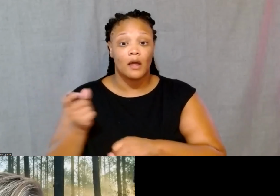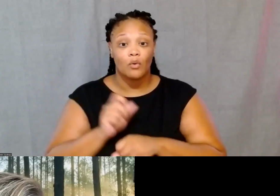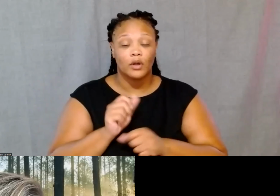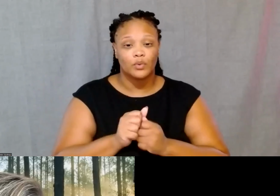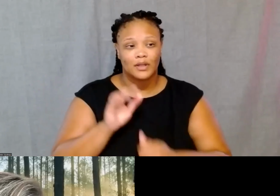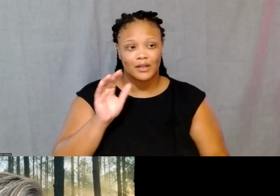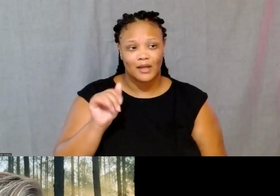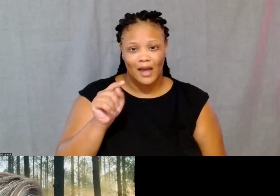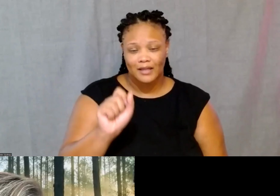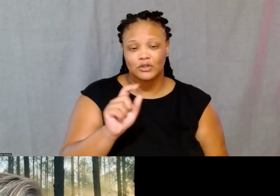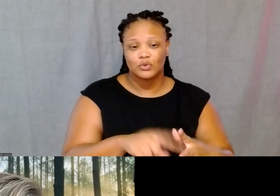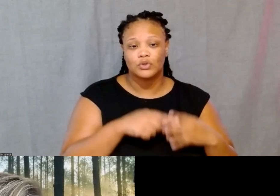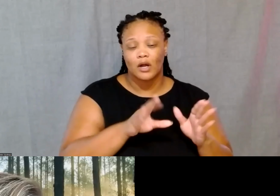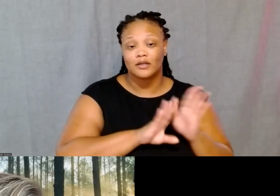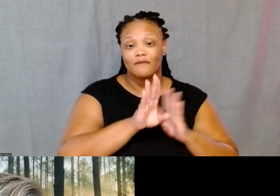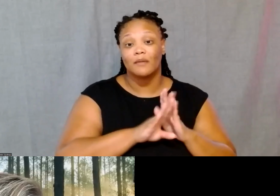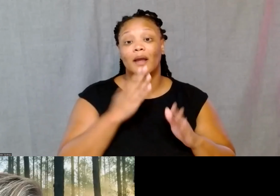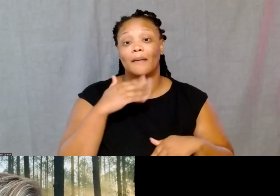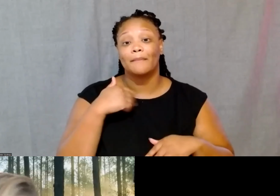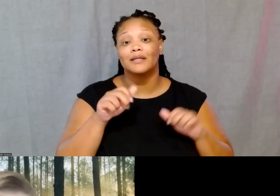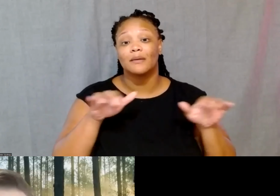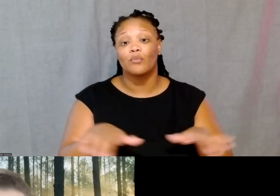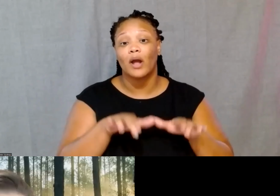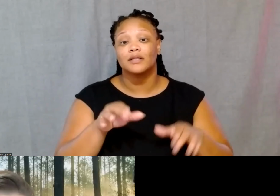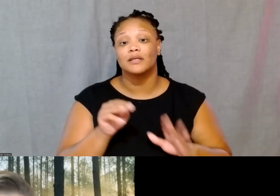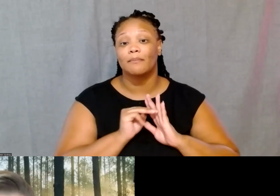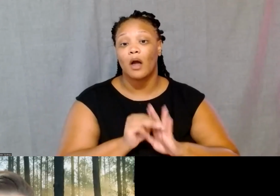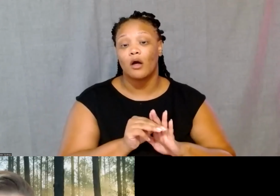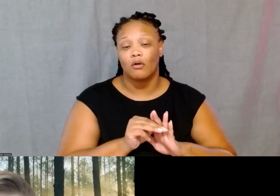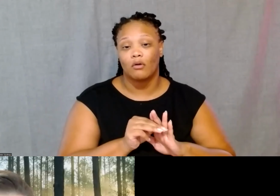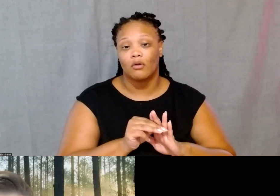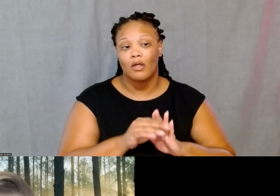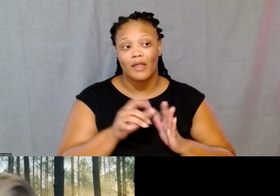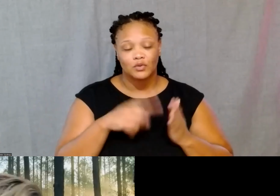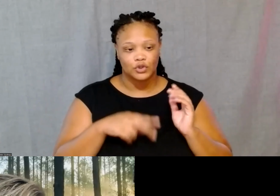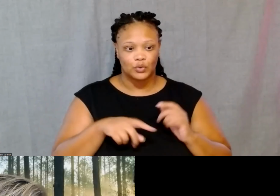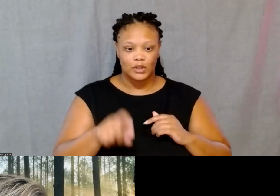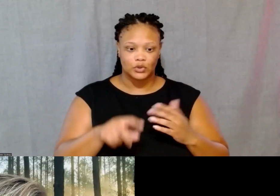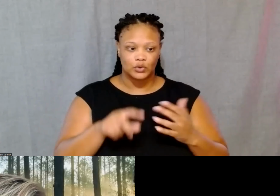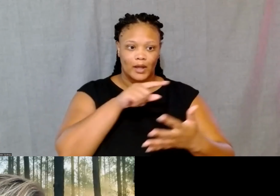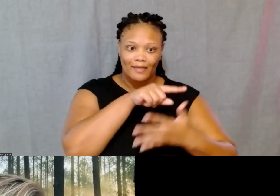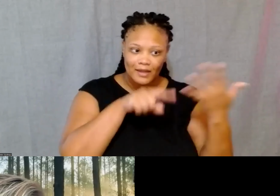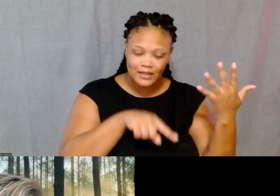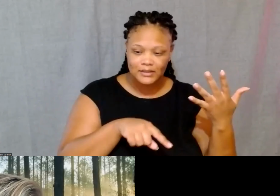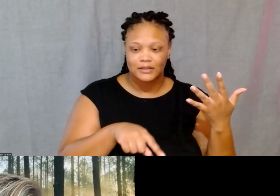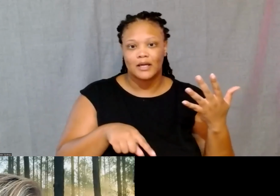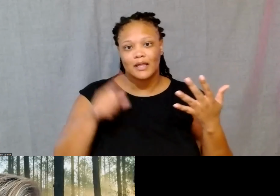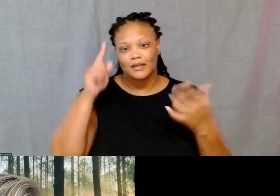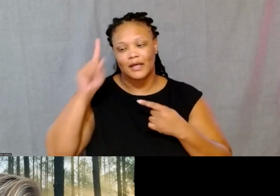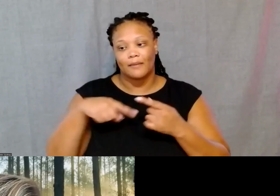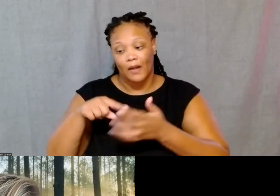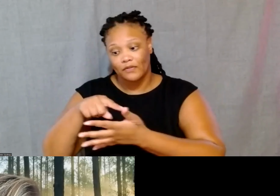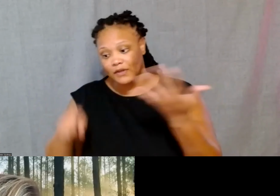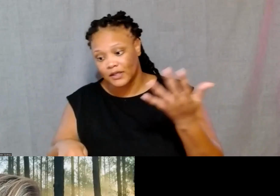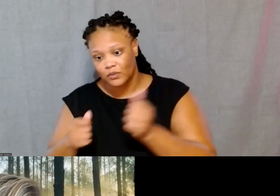start developing sort of this best practices model. These are the things that you need to look at. These are the things you need to consider when doing a contract. These are the